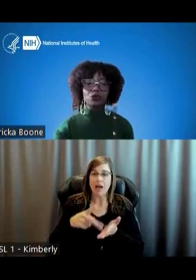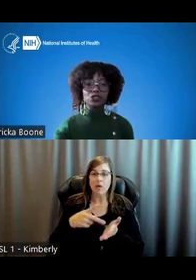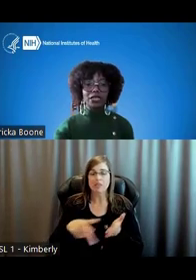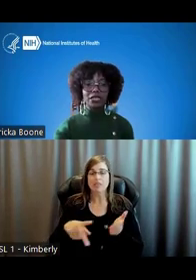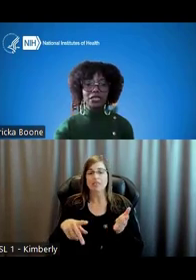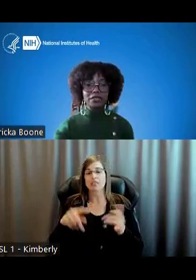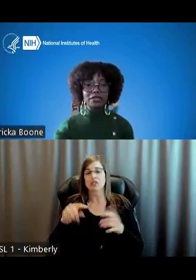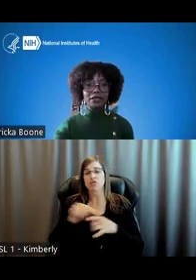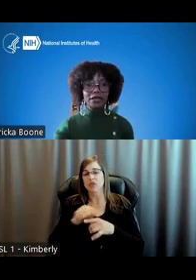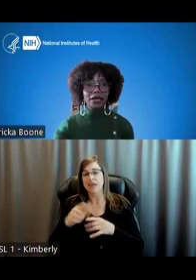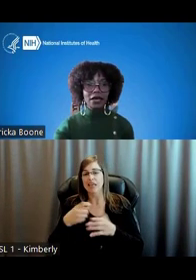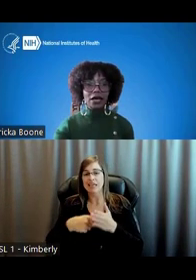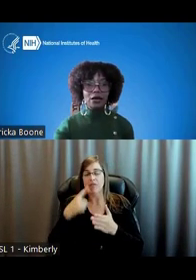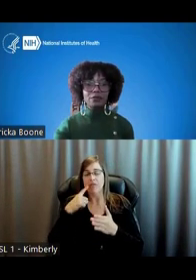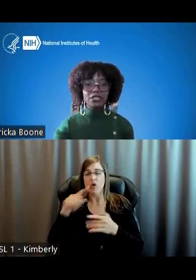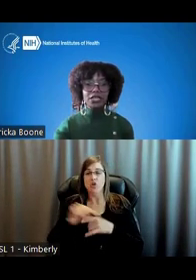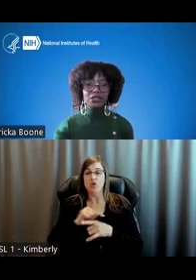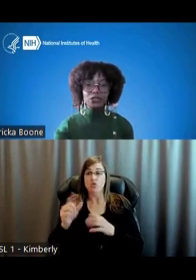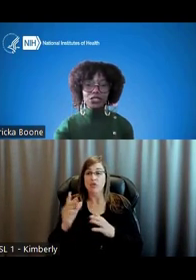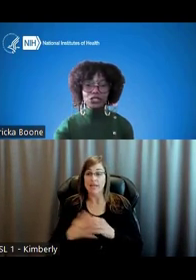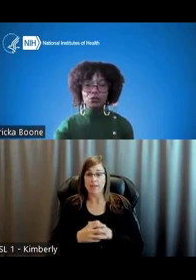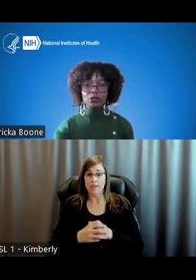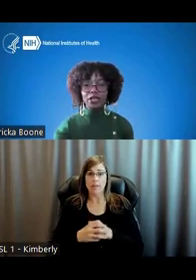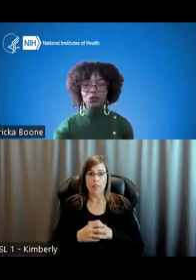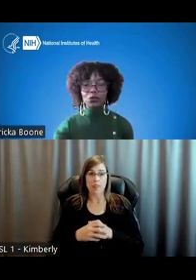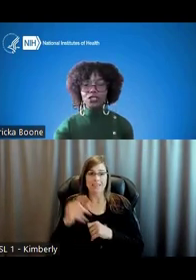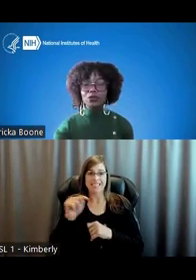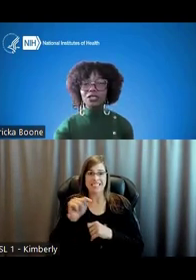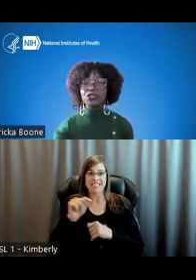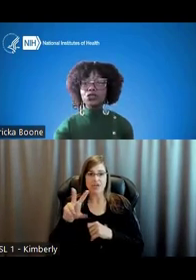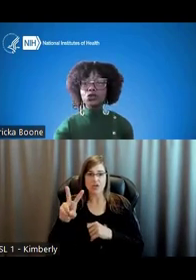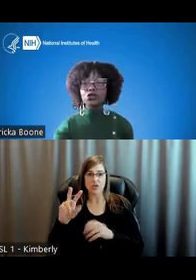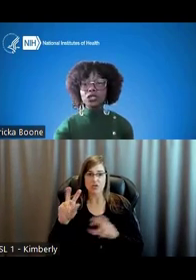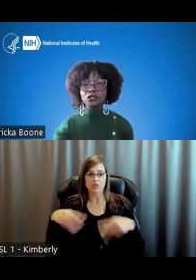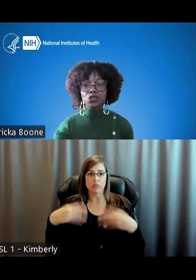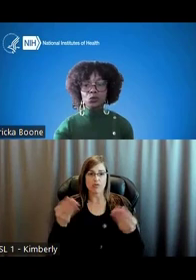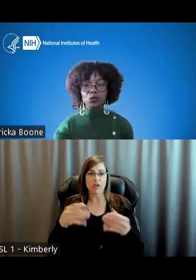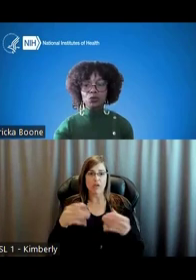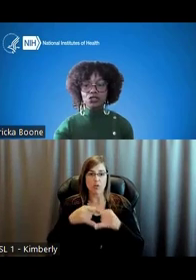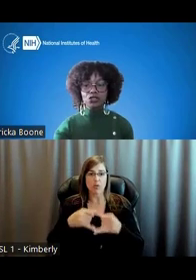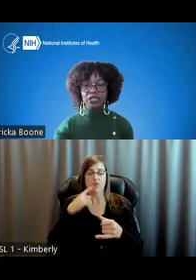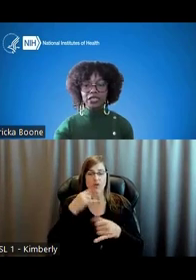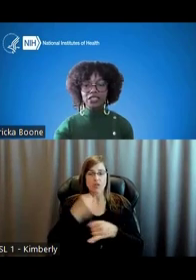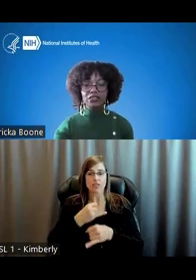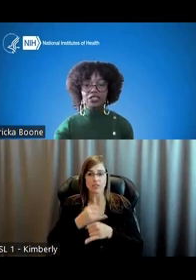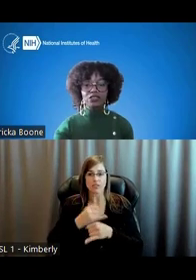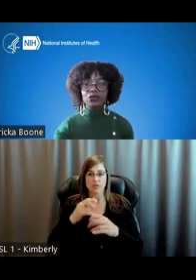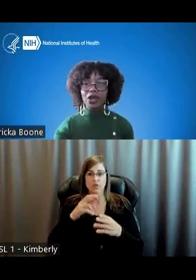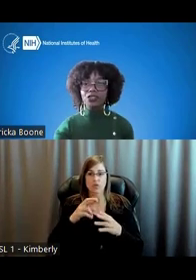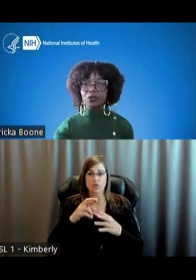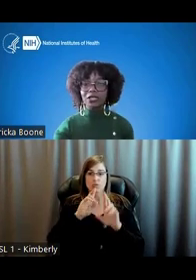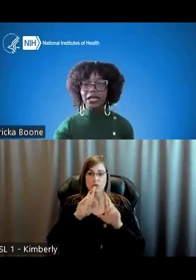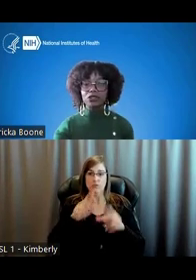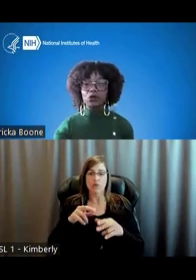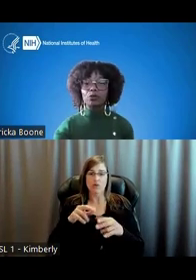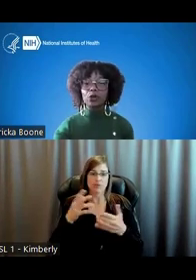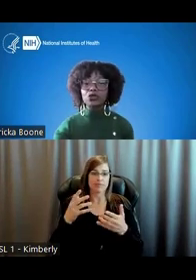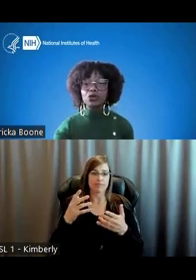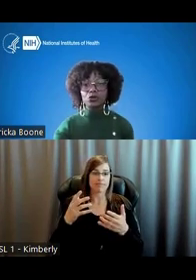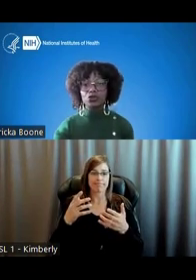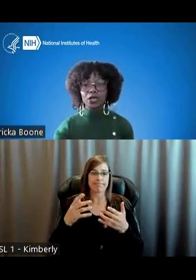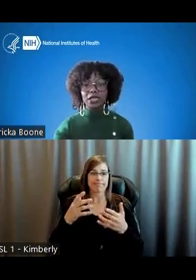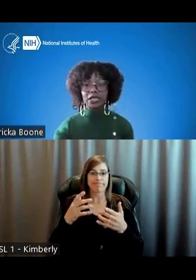expenses for trainees. The T32s provide awards to institutions to support research training activities for graduate and